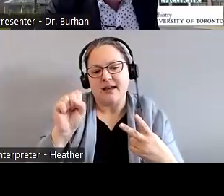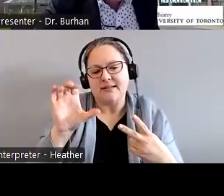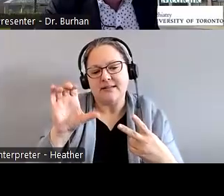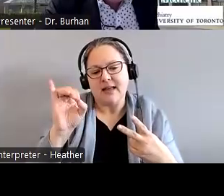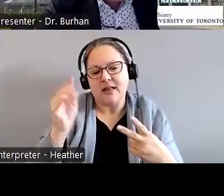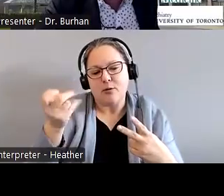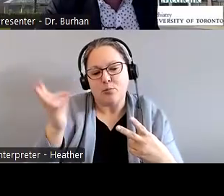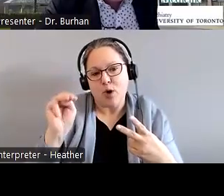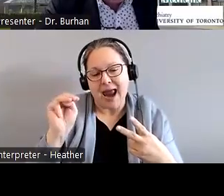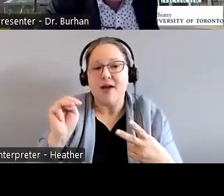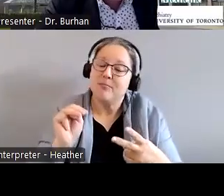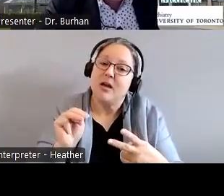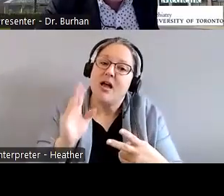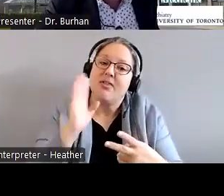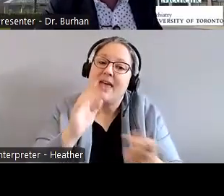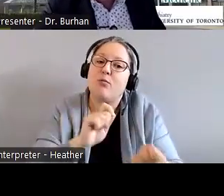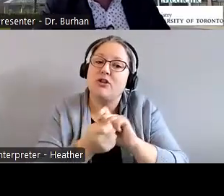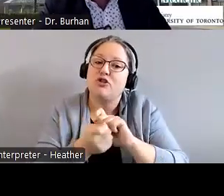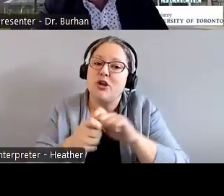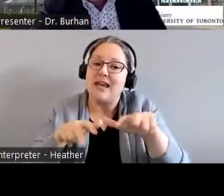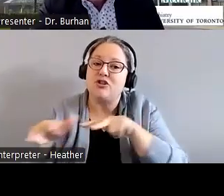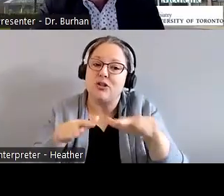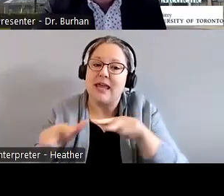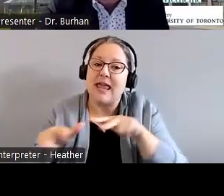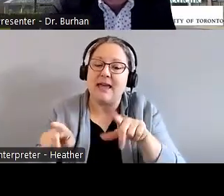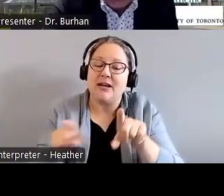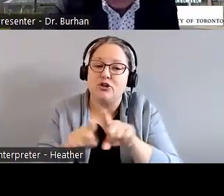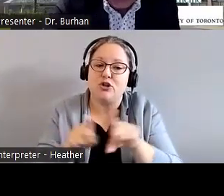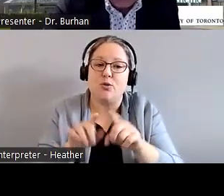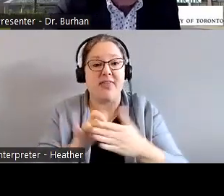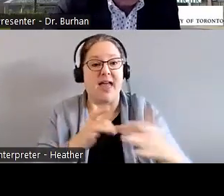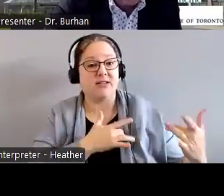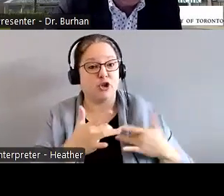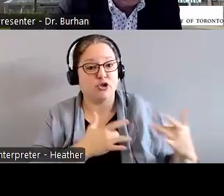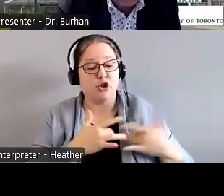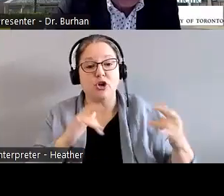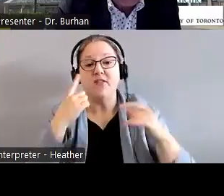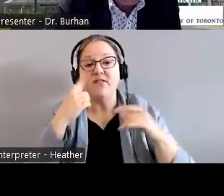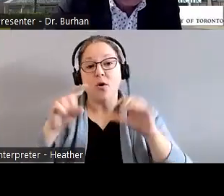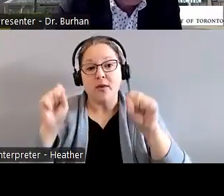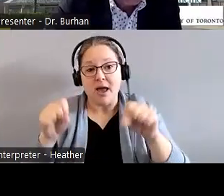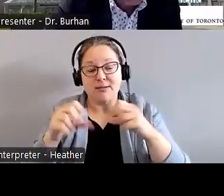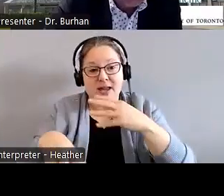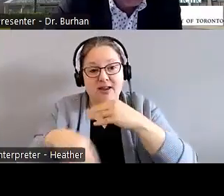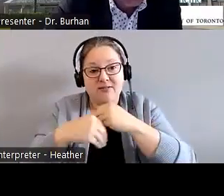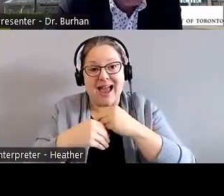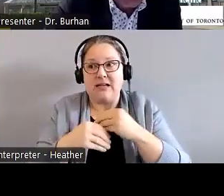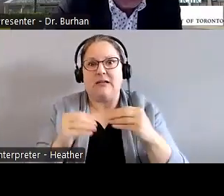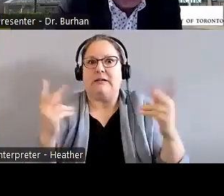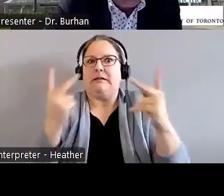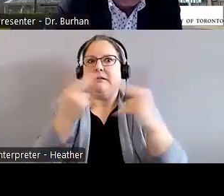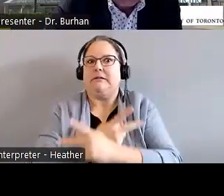with change in gait, which kind of create a concern about the possibility of adding insult to injury when it comes